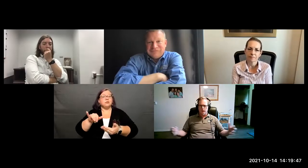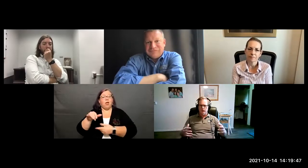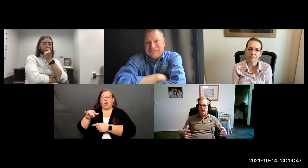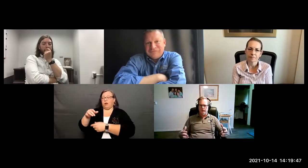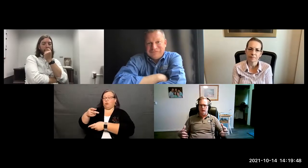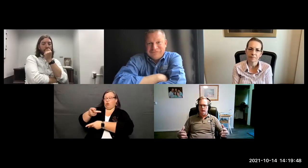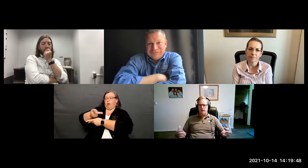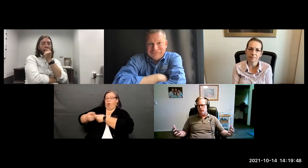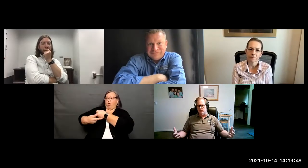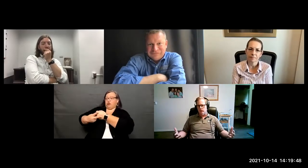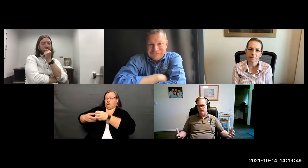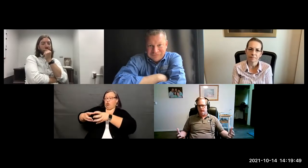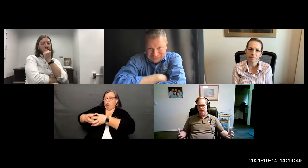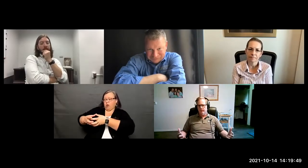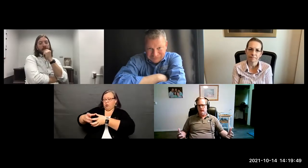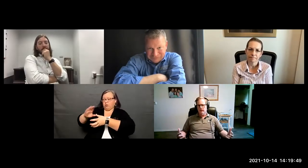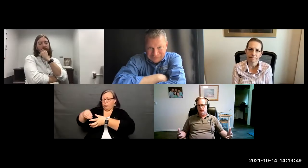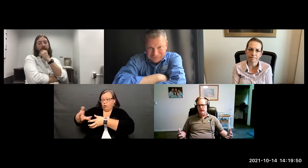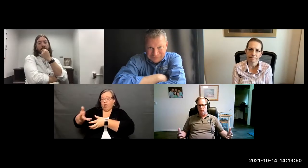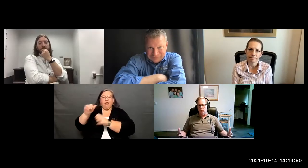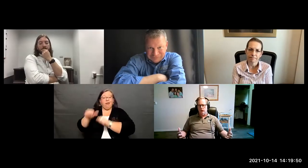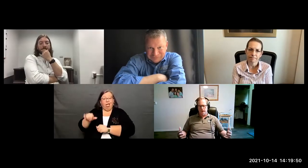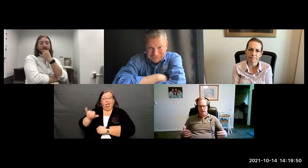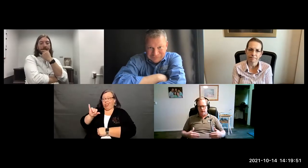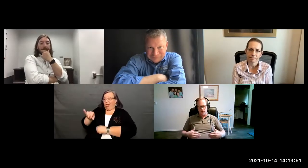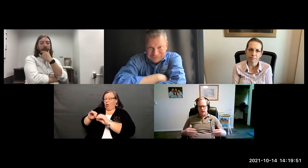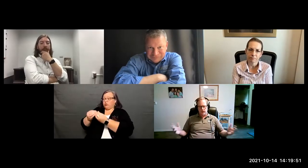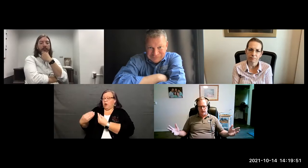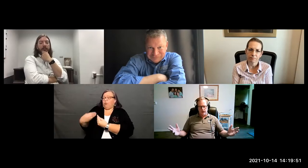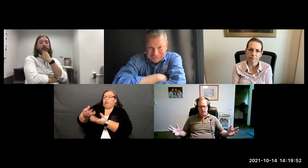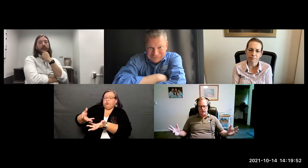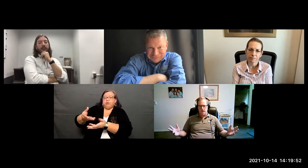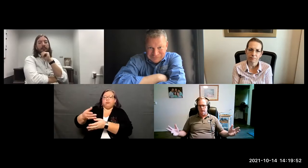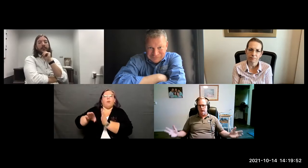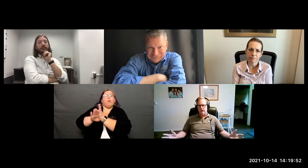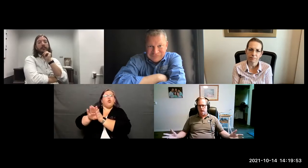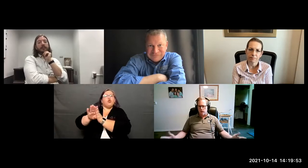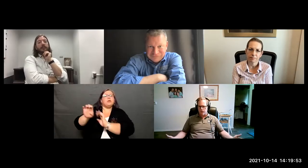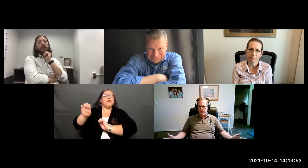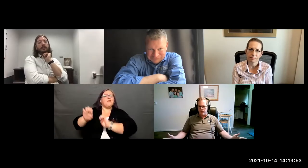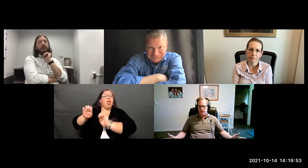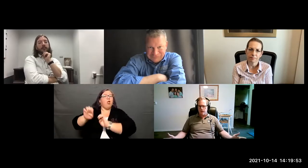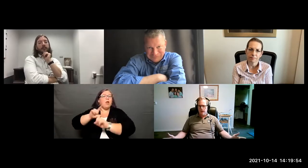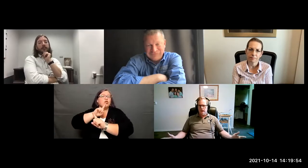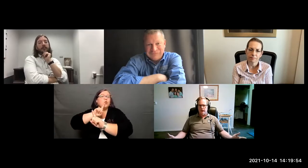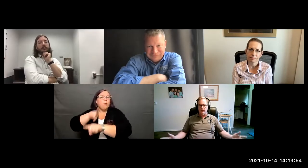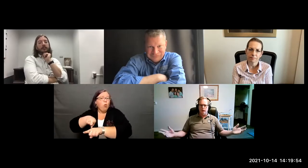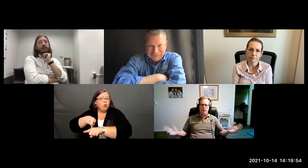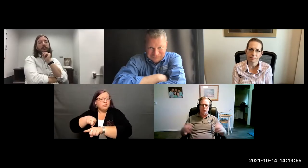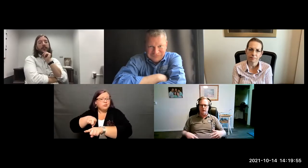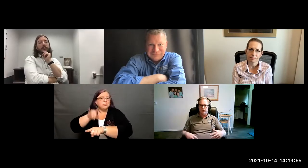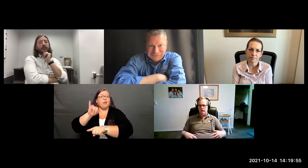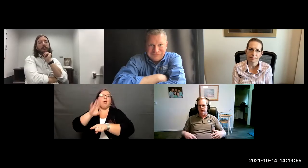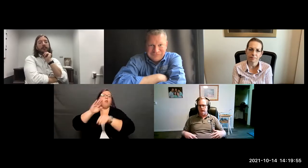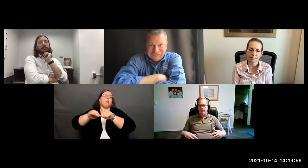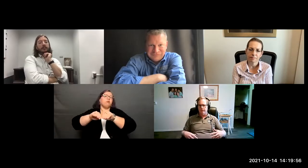organization produce an evaluation report that would then be disseminated to all its members, saying, you